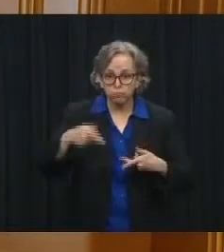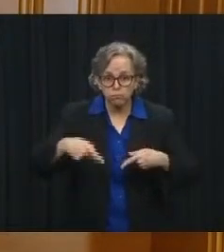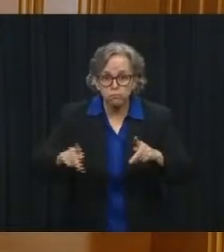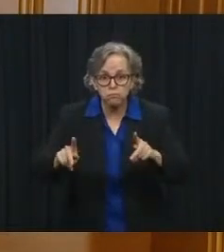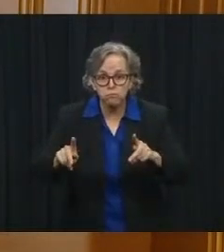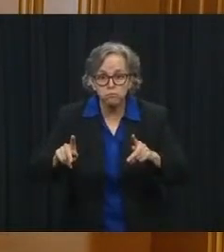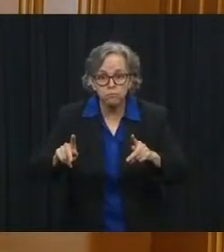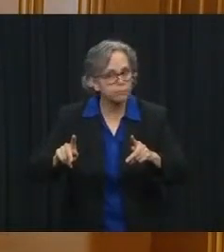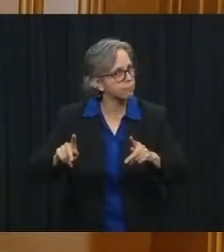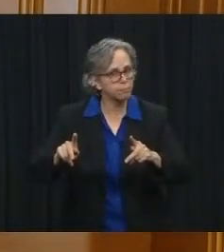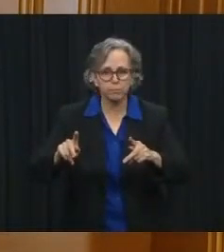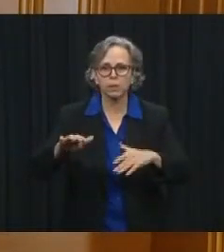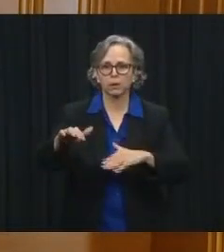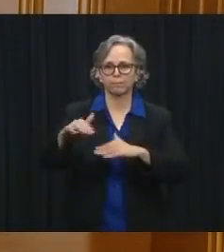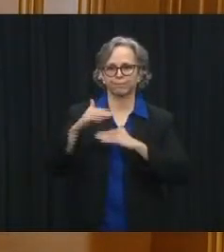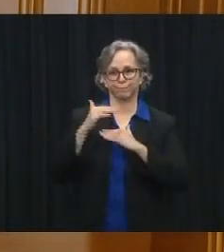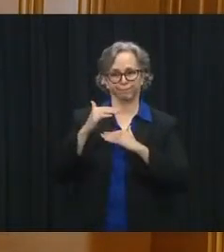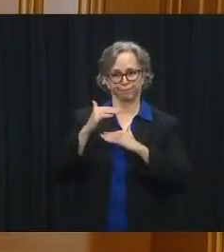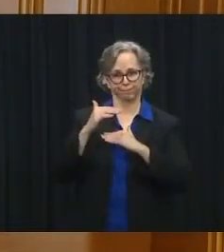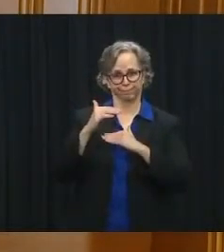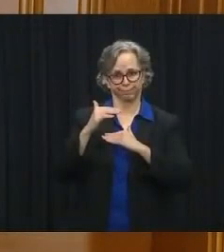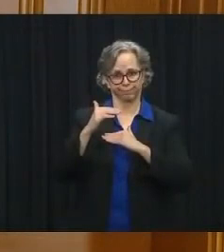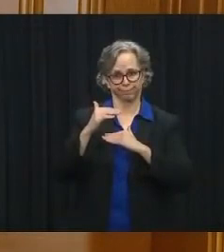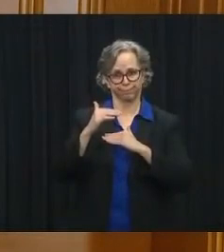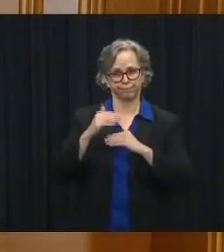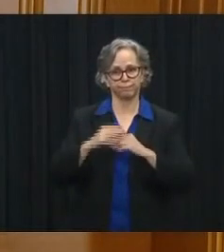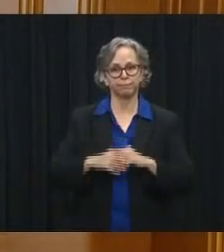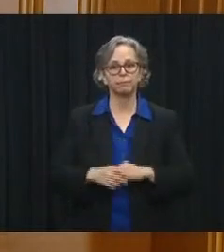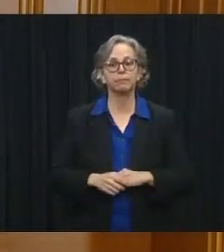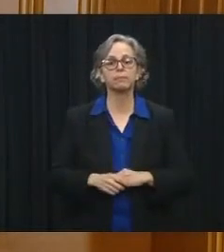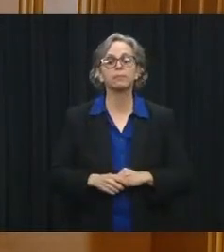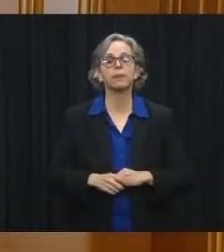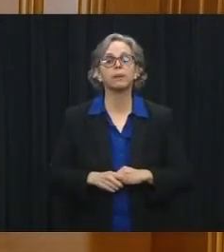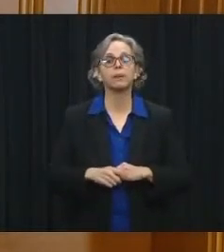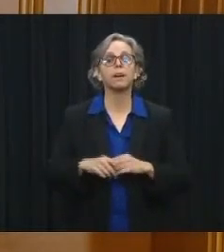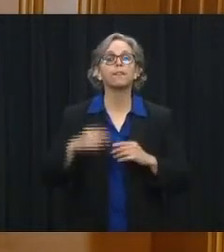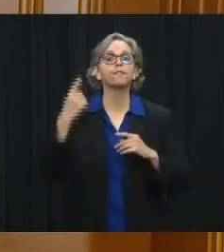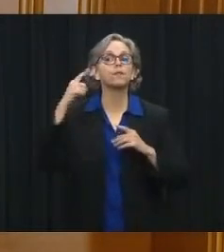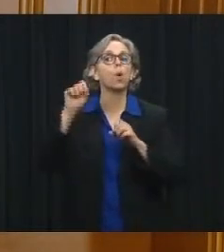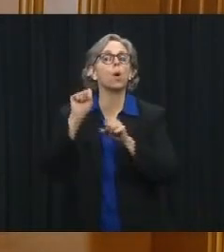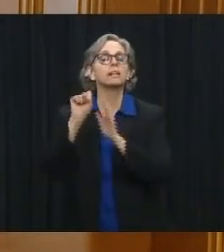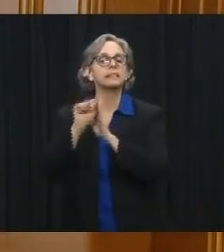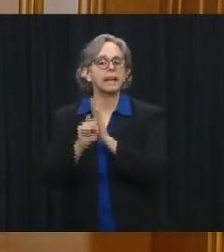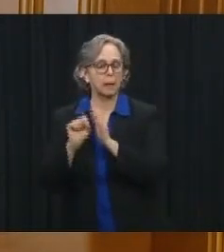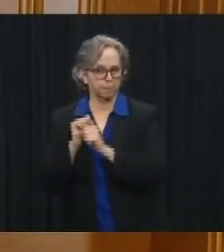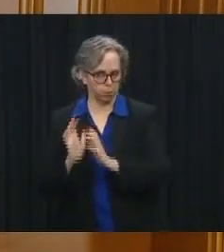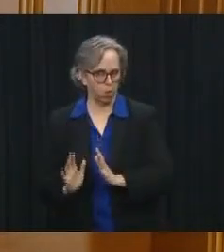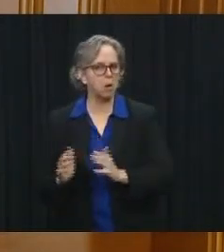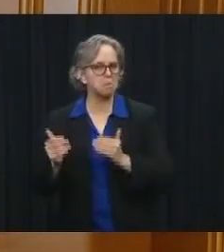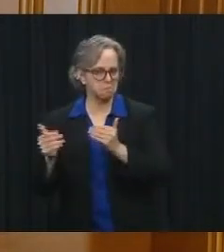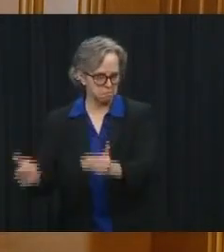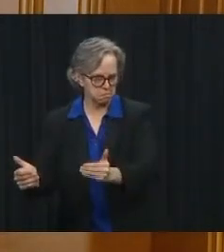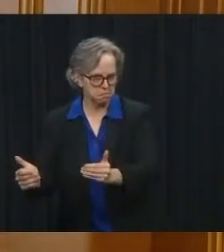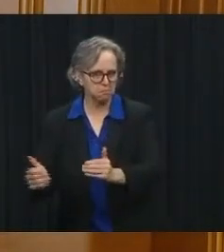There will be now a freeze on new contract services, and that goes into effect right now.